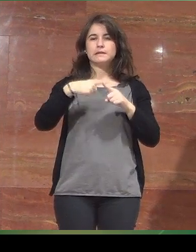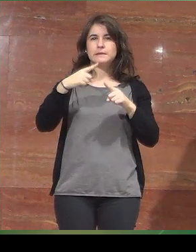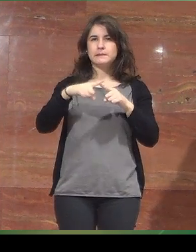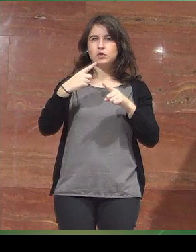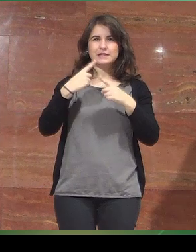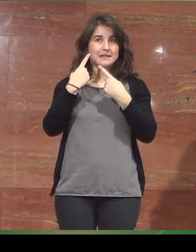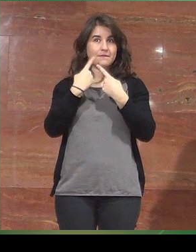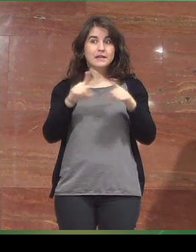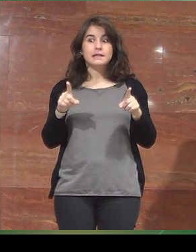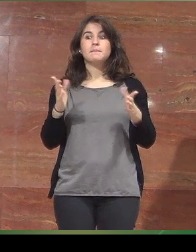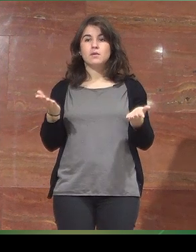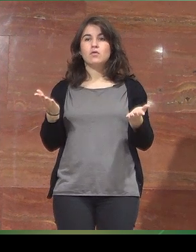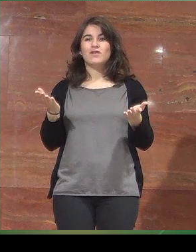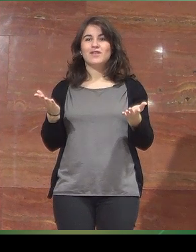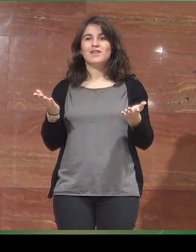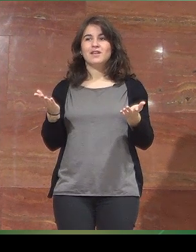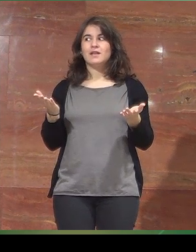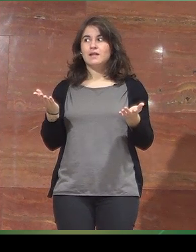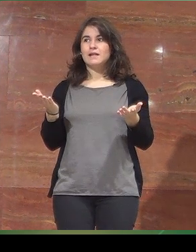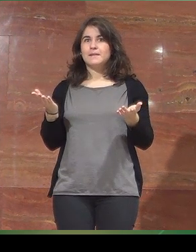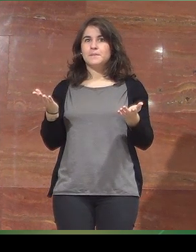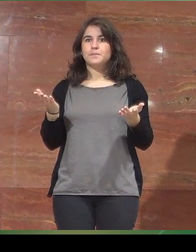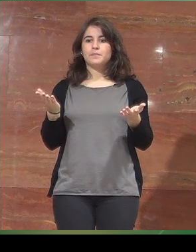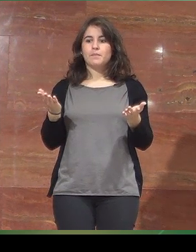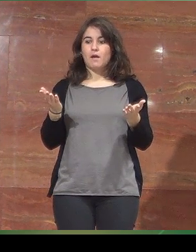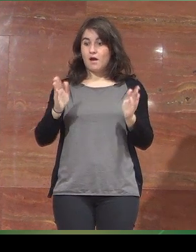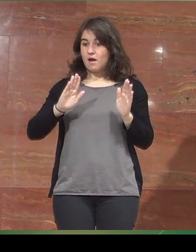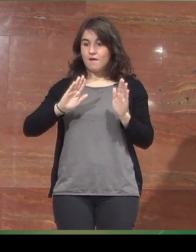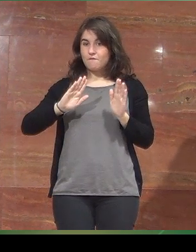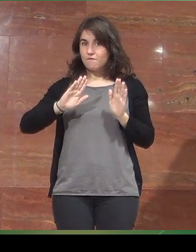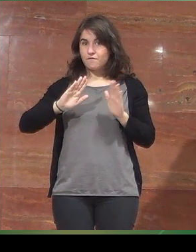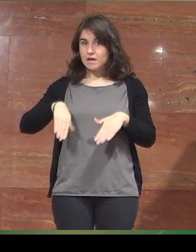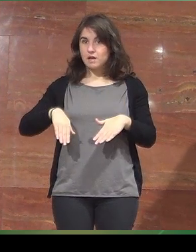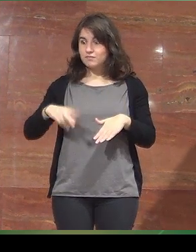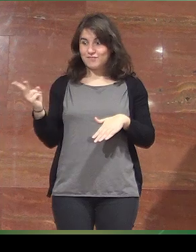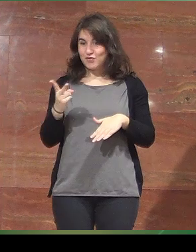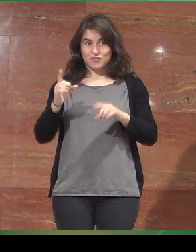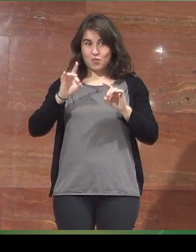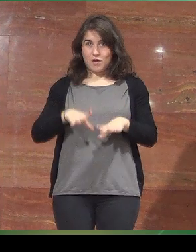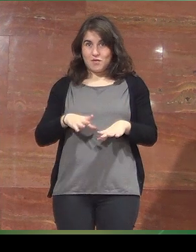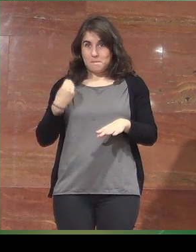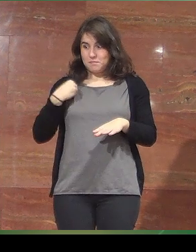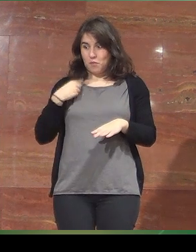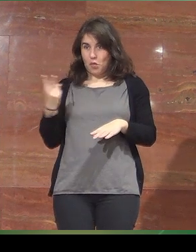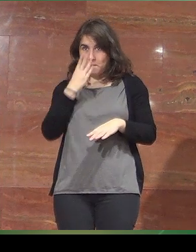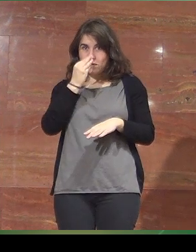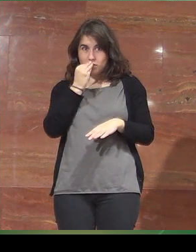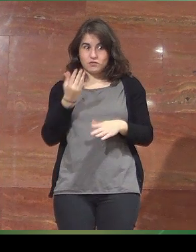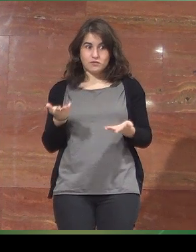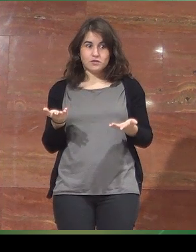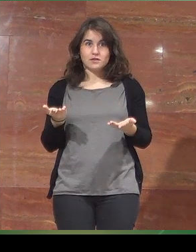our cognitive construction. We learn to say the drawing are the same